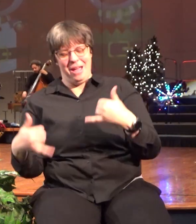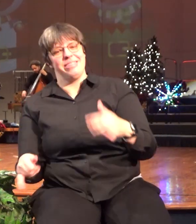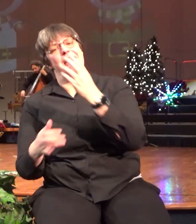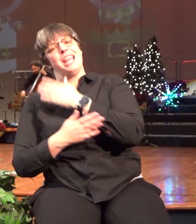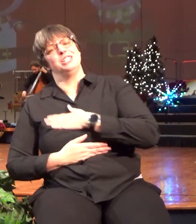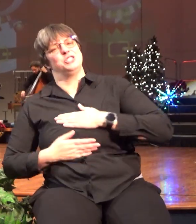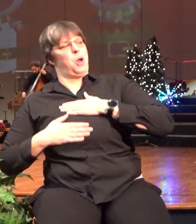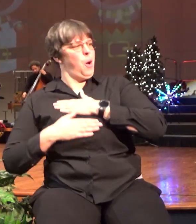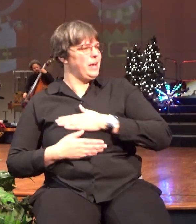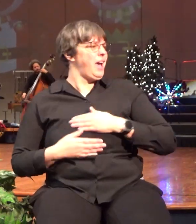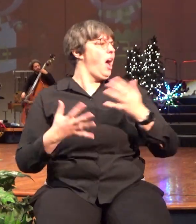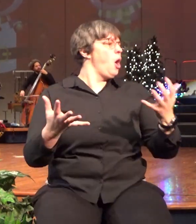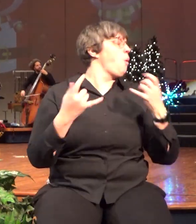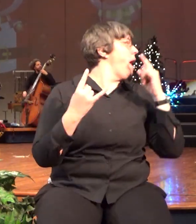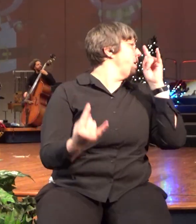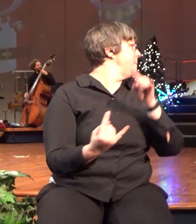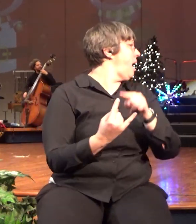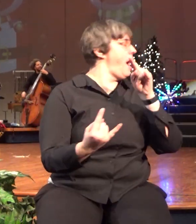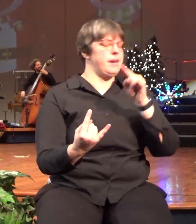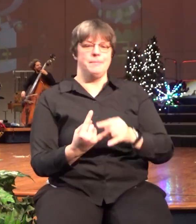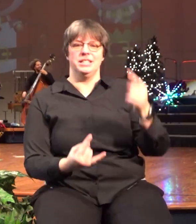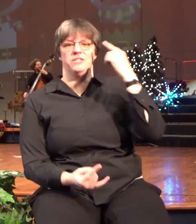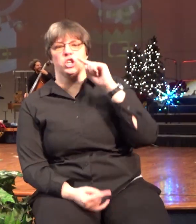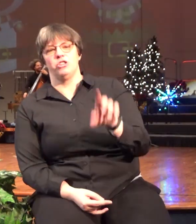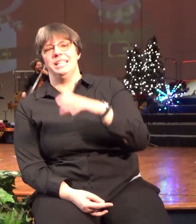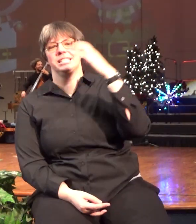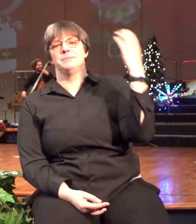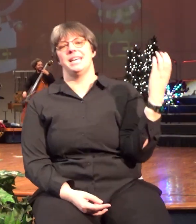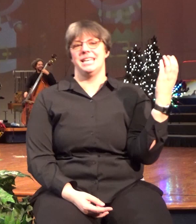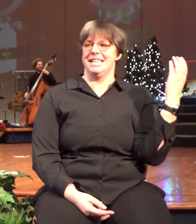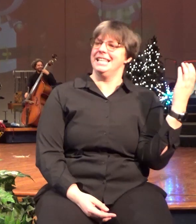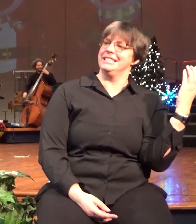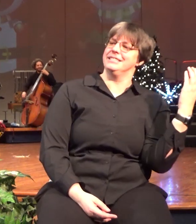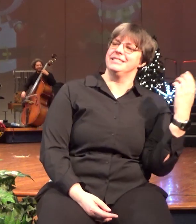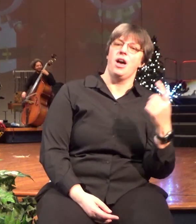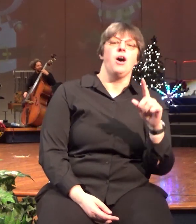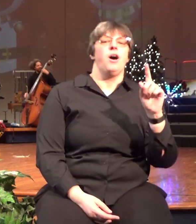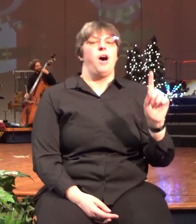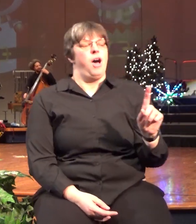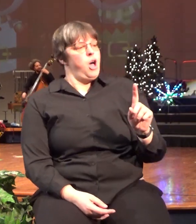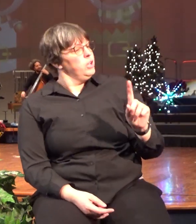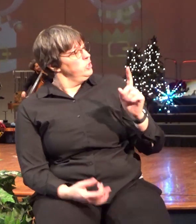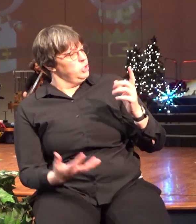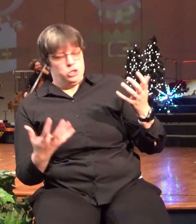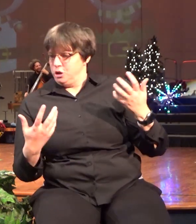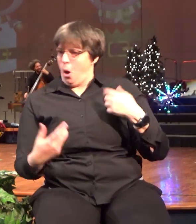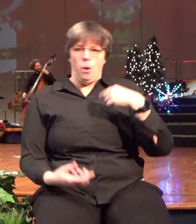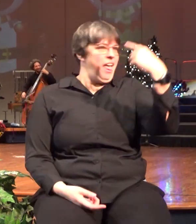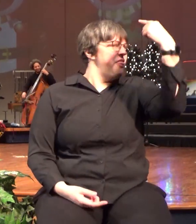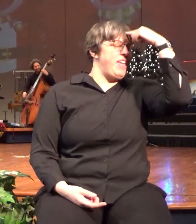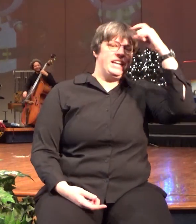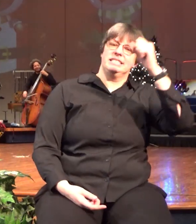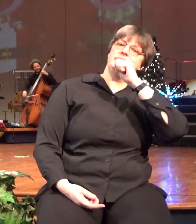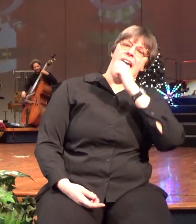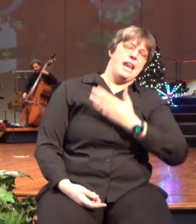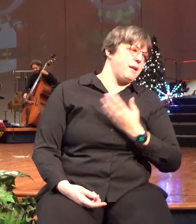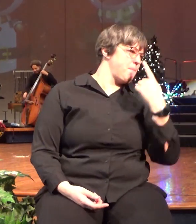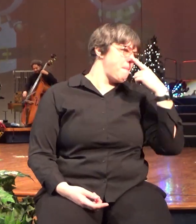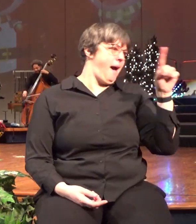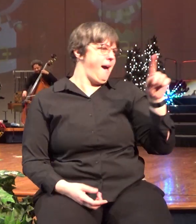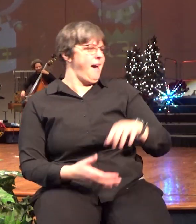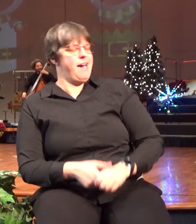and enjoy. I want a hippopotamus for Christmas. I don't think Santa Claus would mind, do